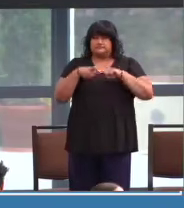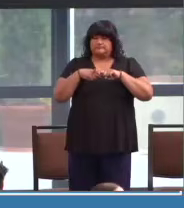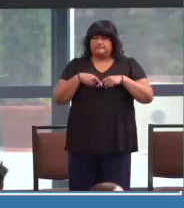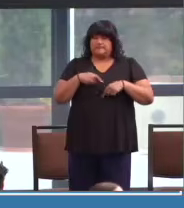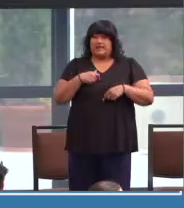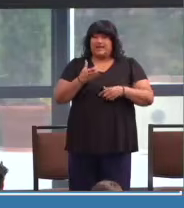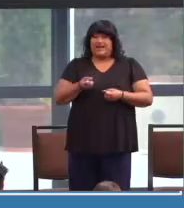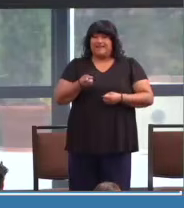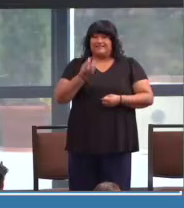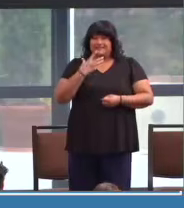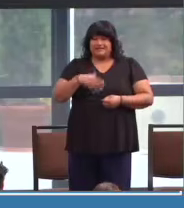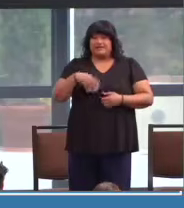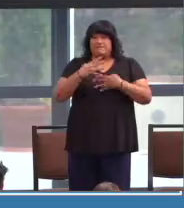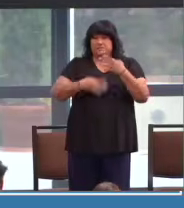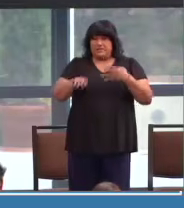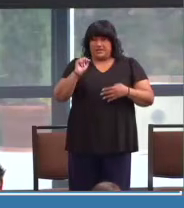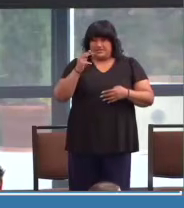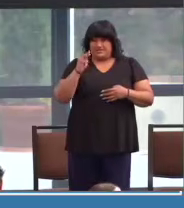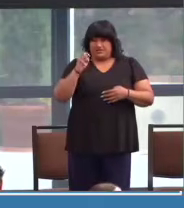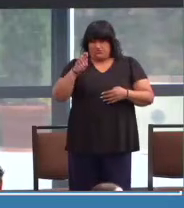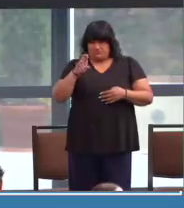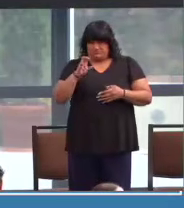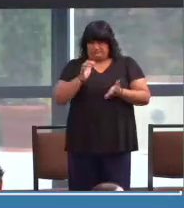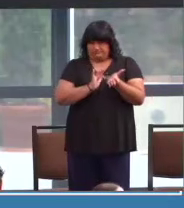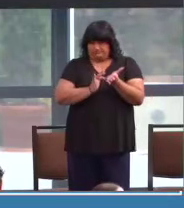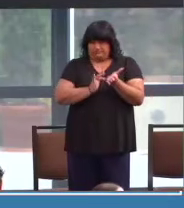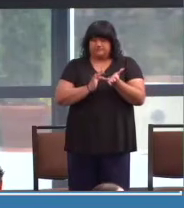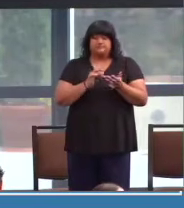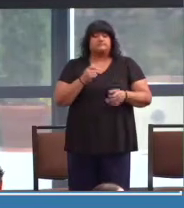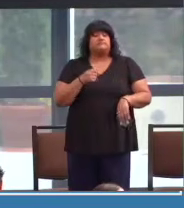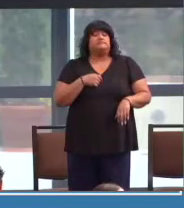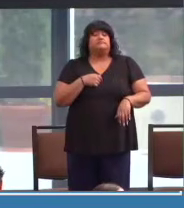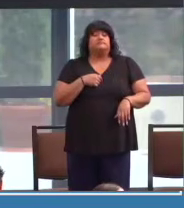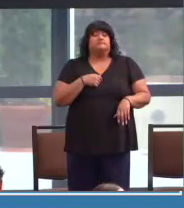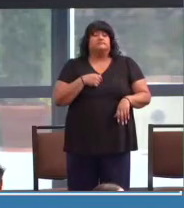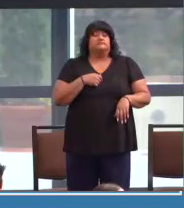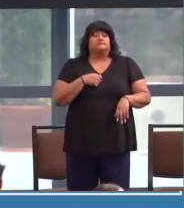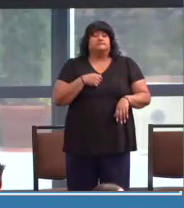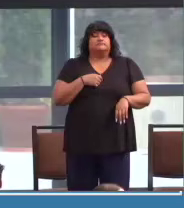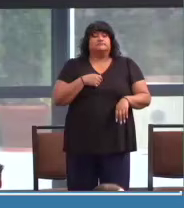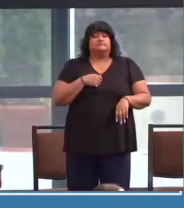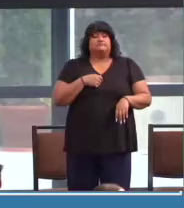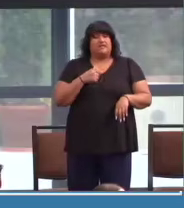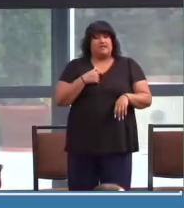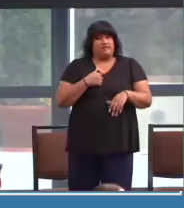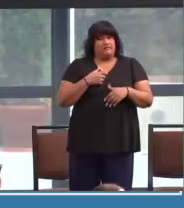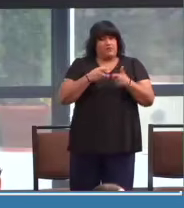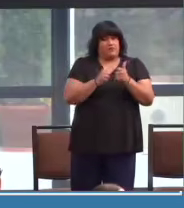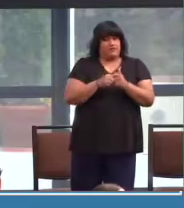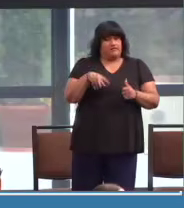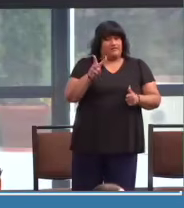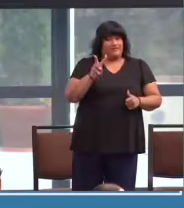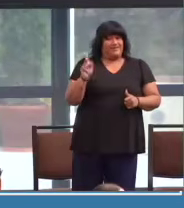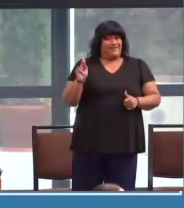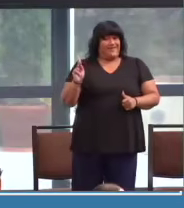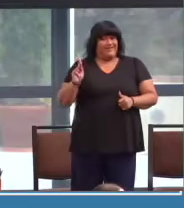thinners. And so I have a problem with the vitamin K. So